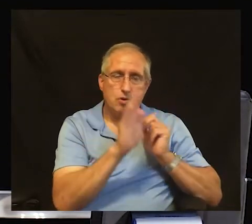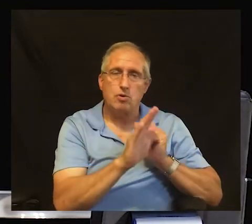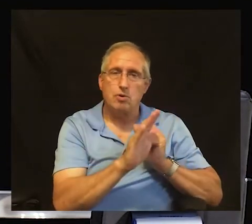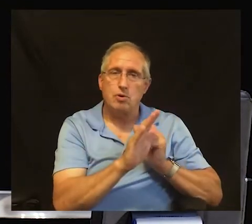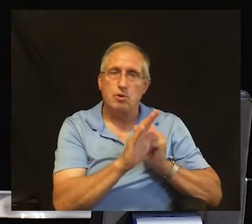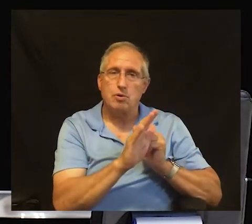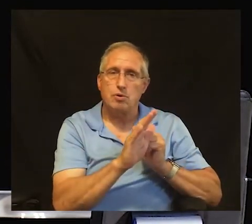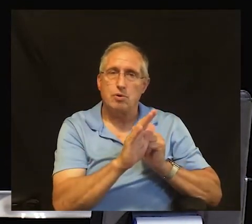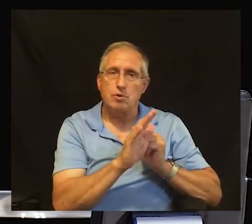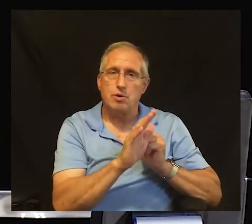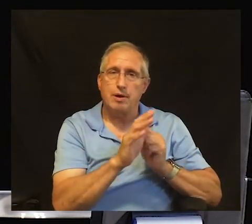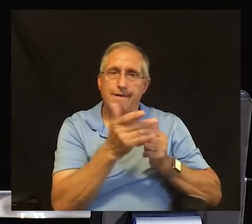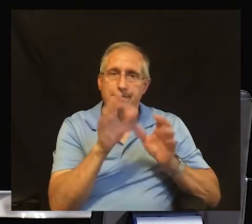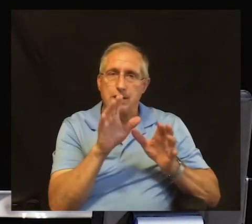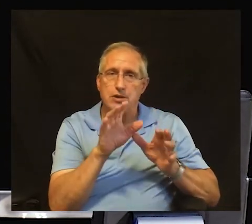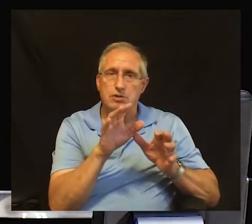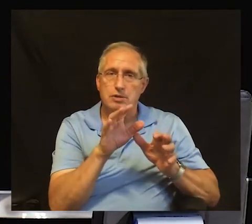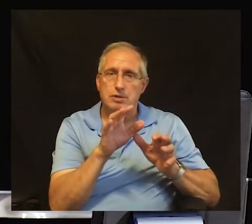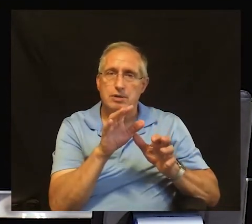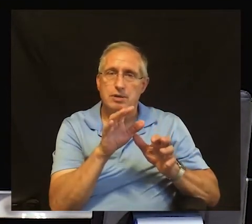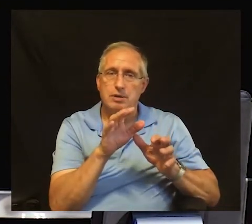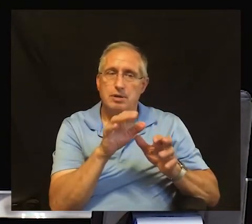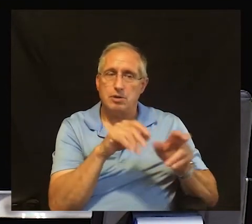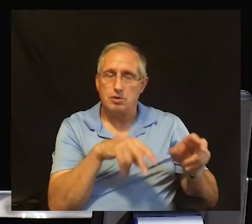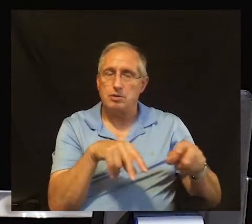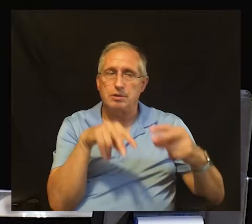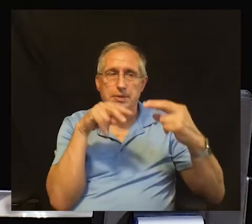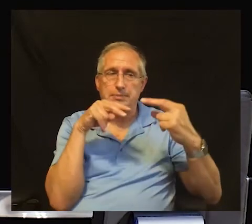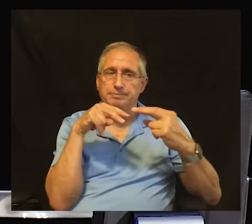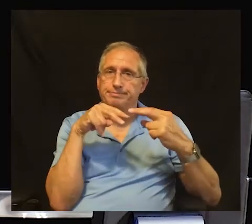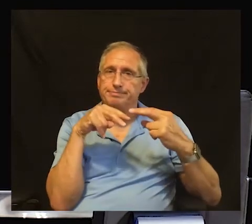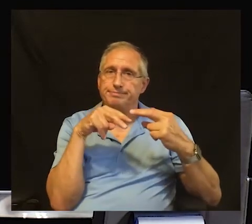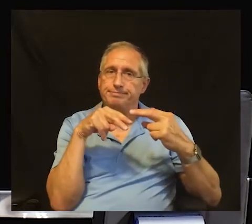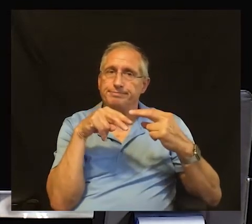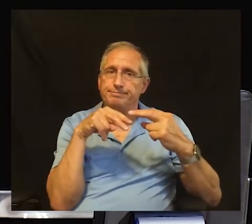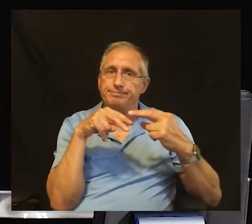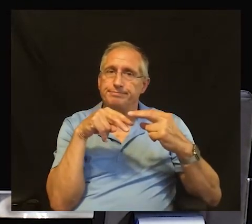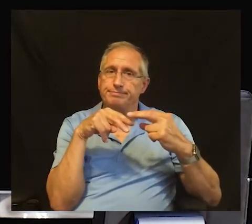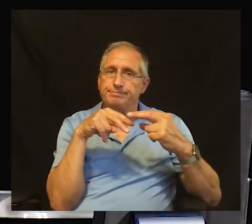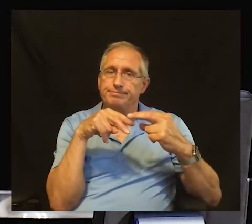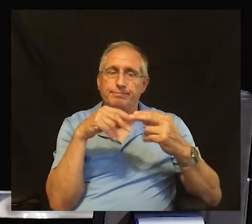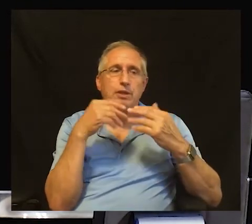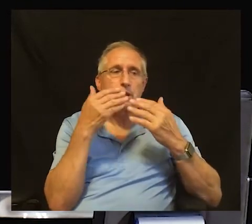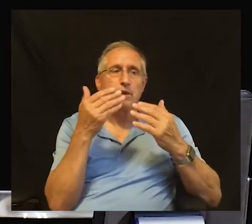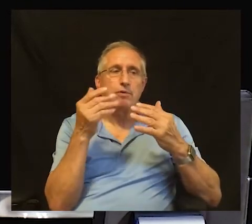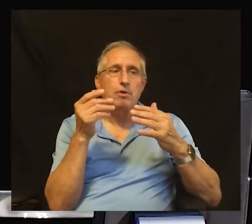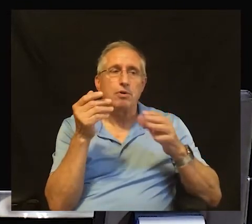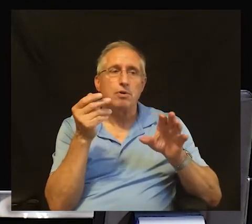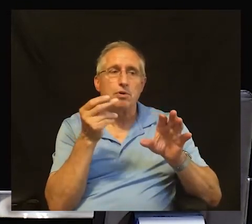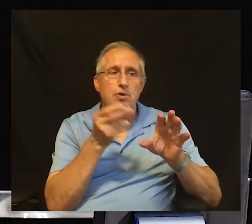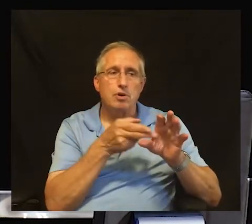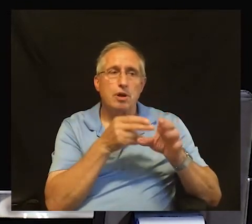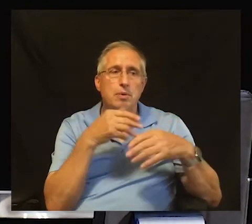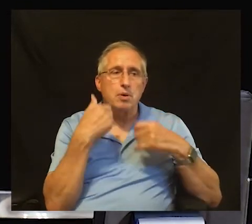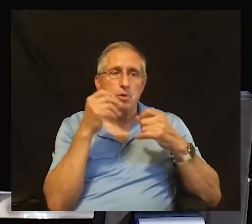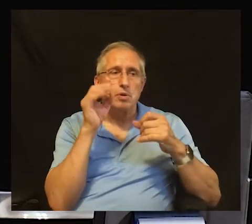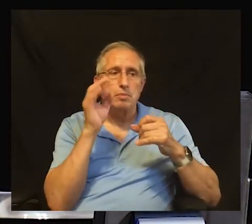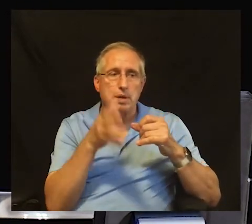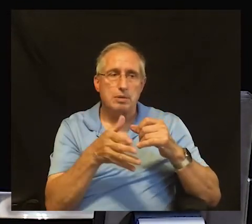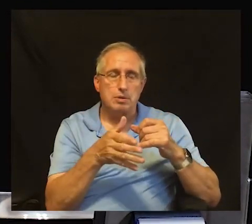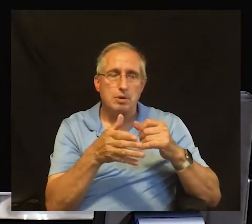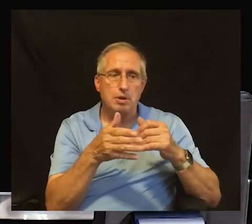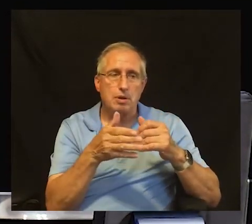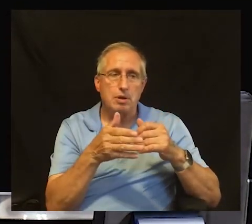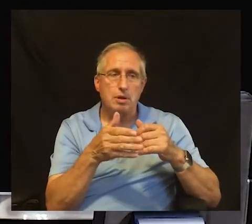to her. When I got done, she looked at me with her big brown eyes and she said, "Thank you for coming to see me, youth